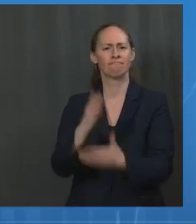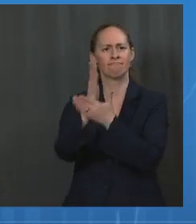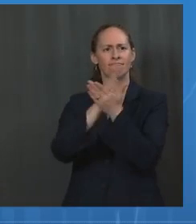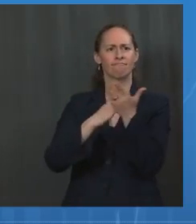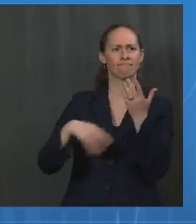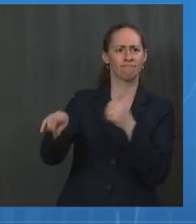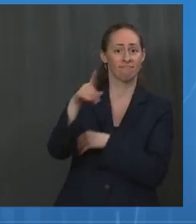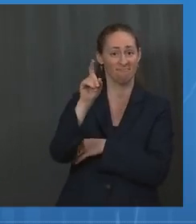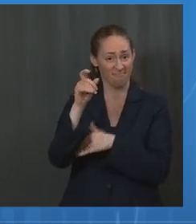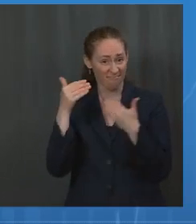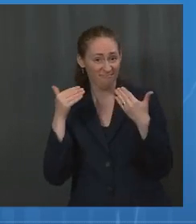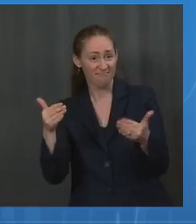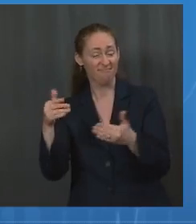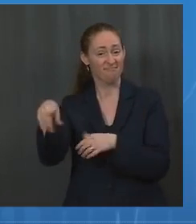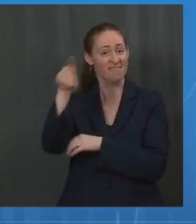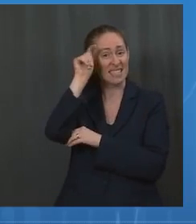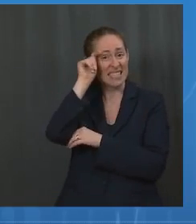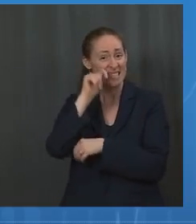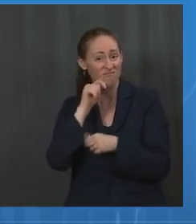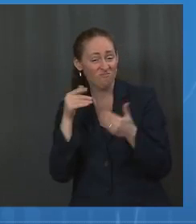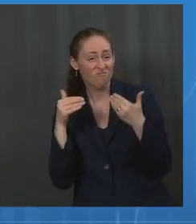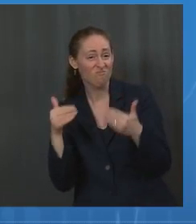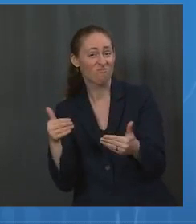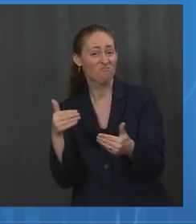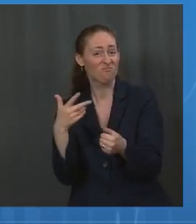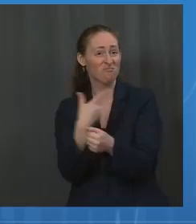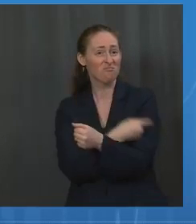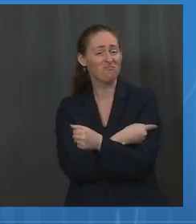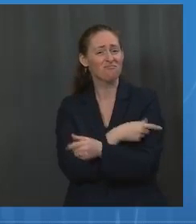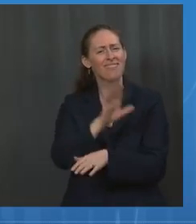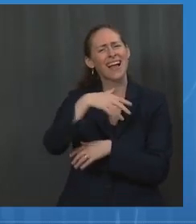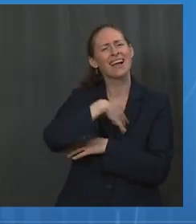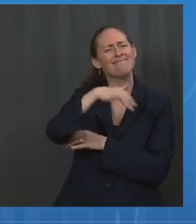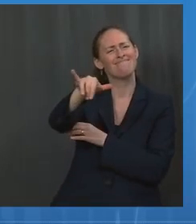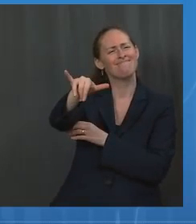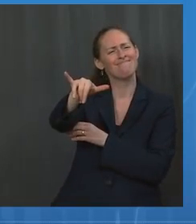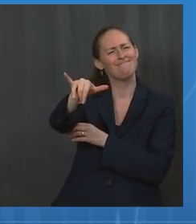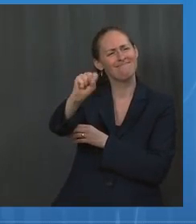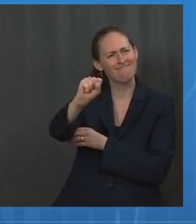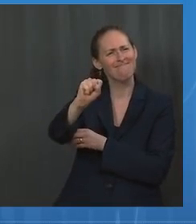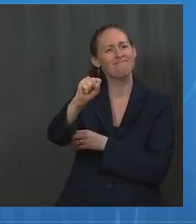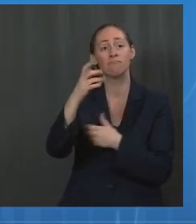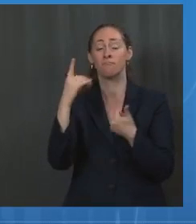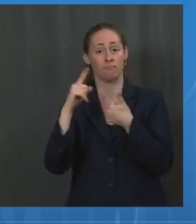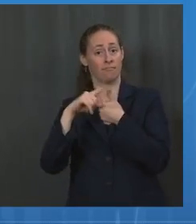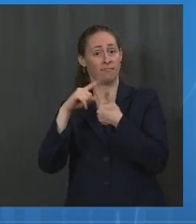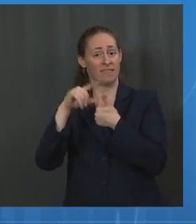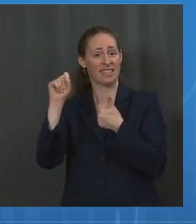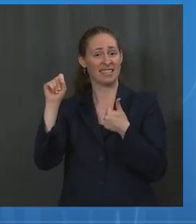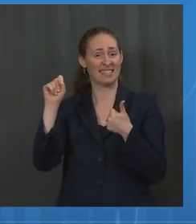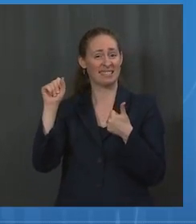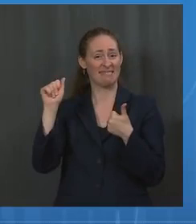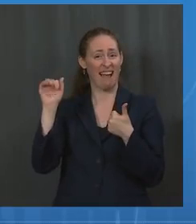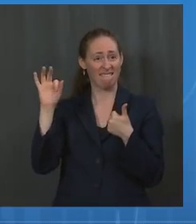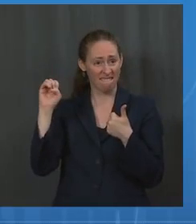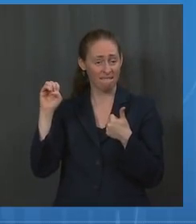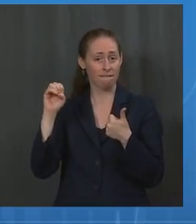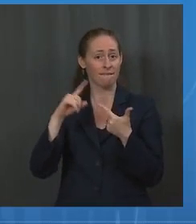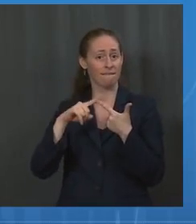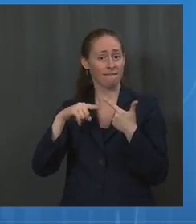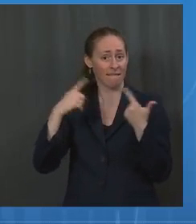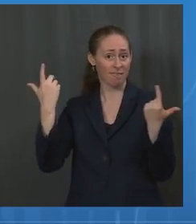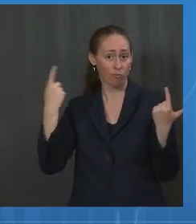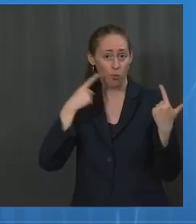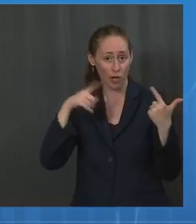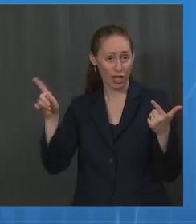vaccinated against COVID-19? First, we know the vaccines are safe, effective, convenient,